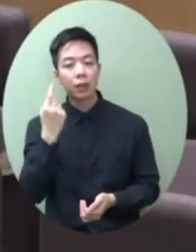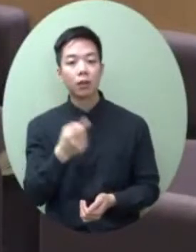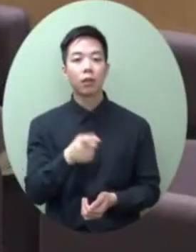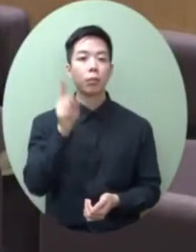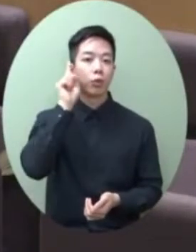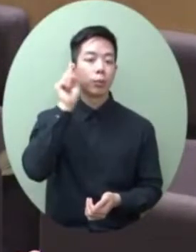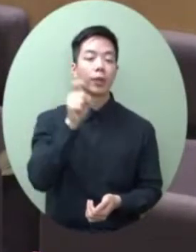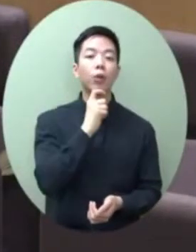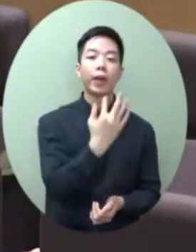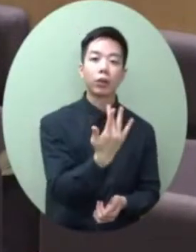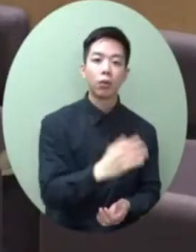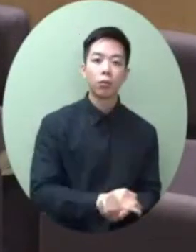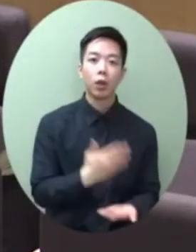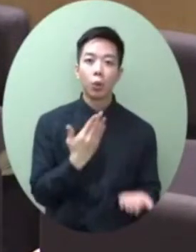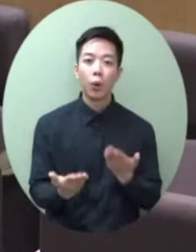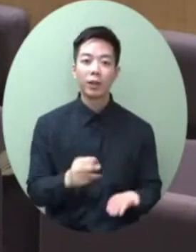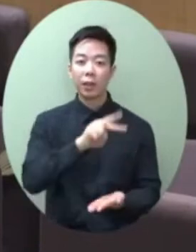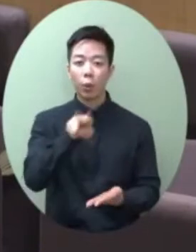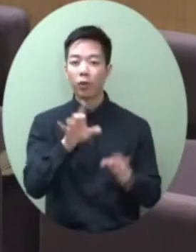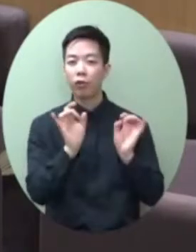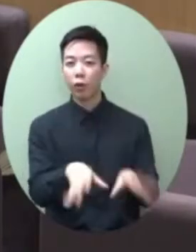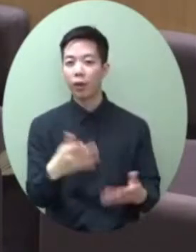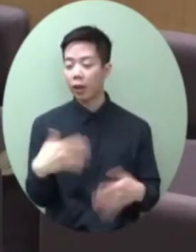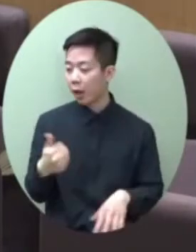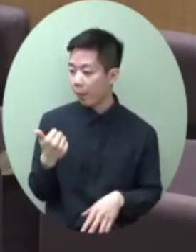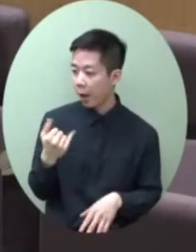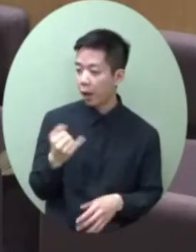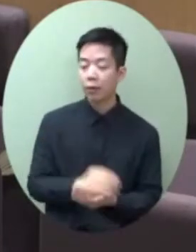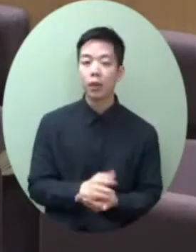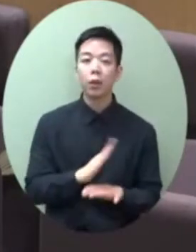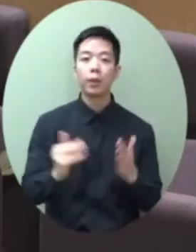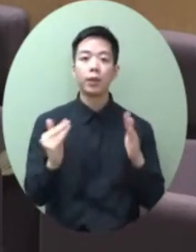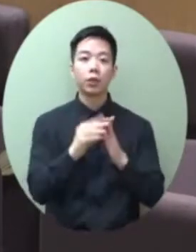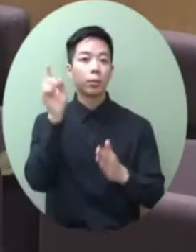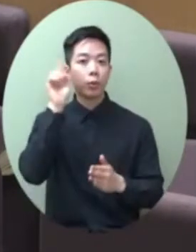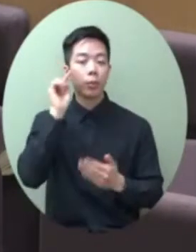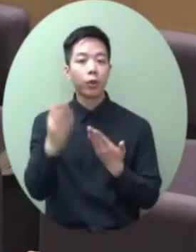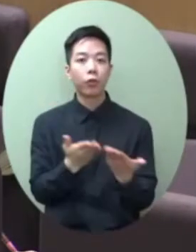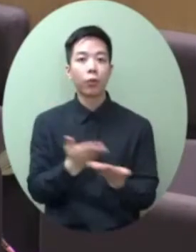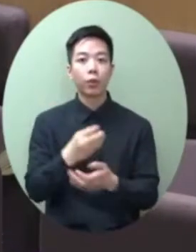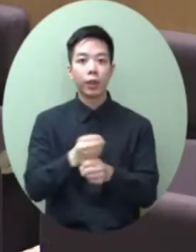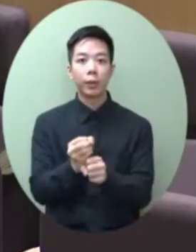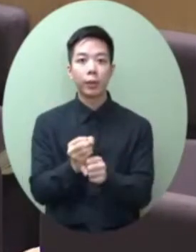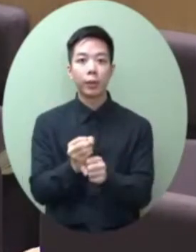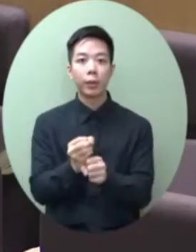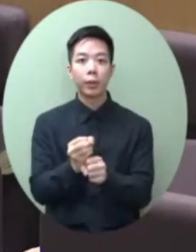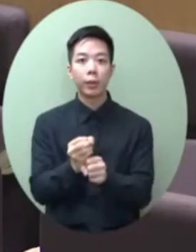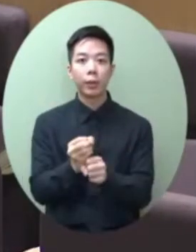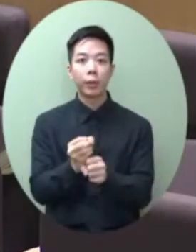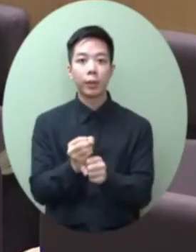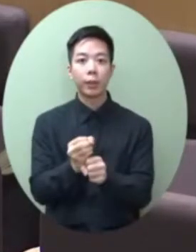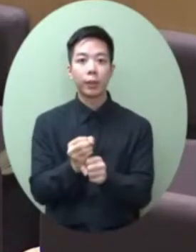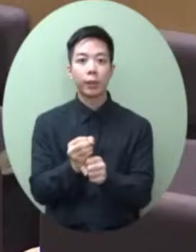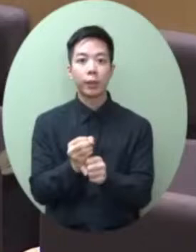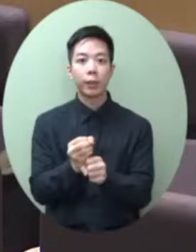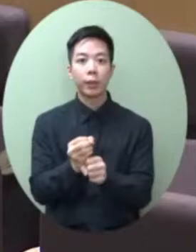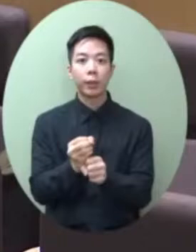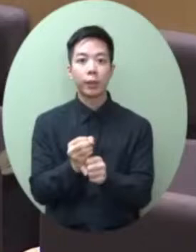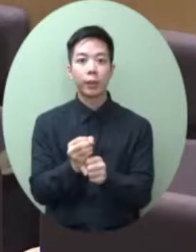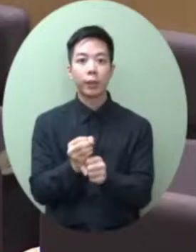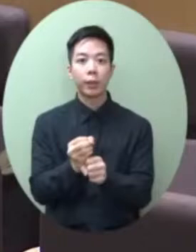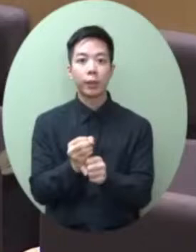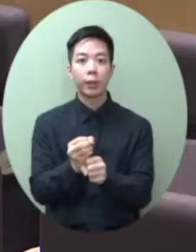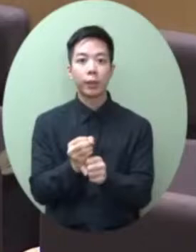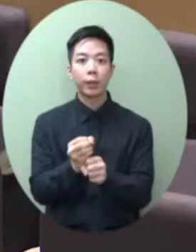far? Or have you given up on tracing the cases? And how many cases, review cases are handled each day? Is it 1,000